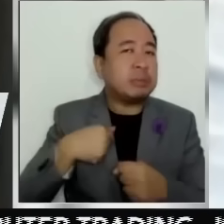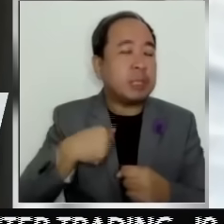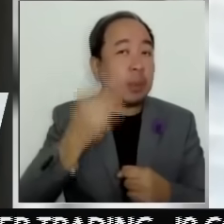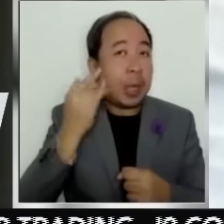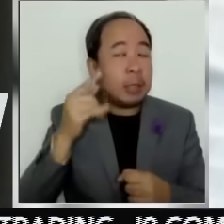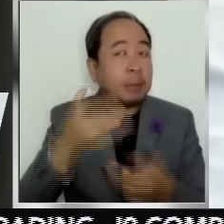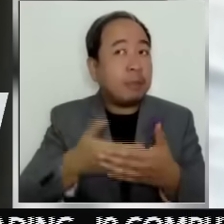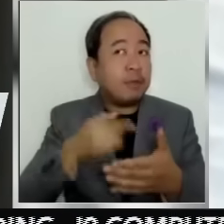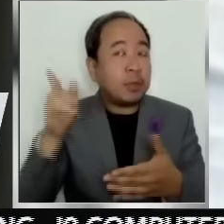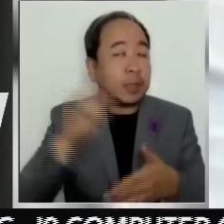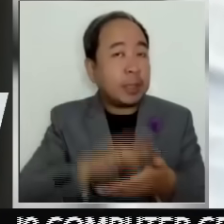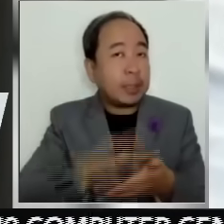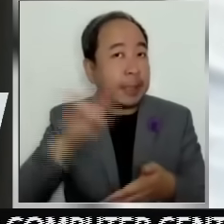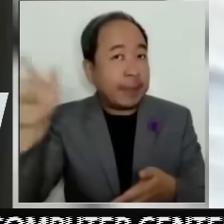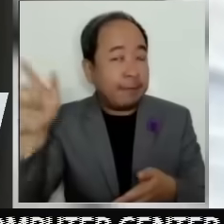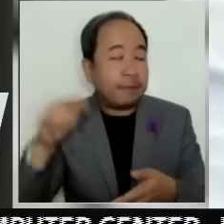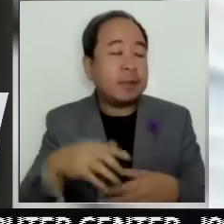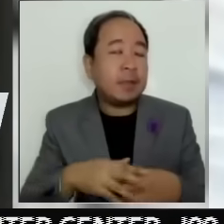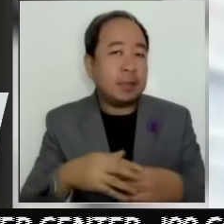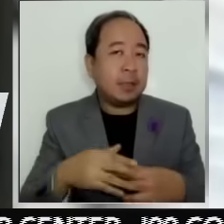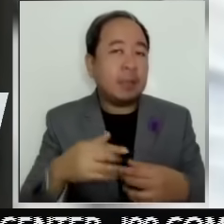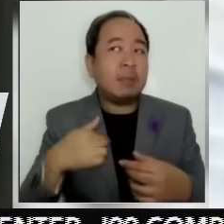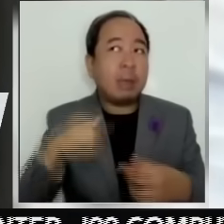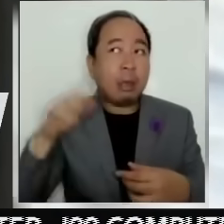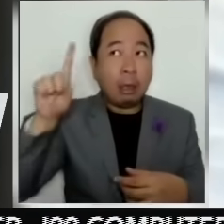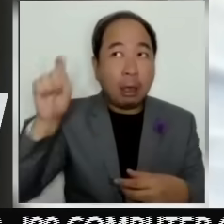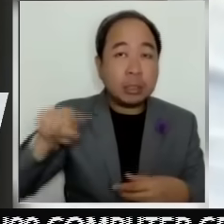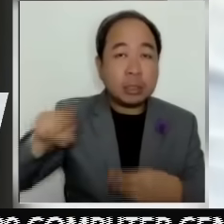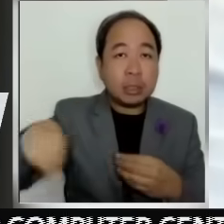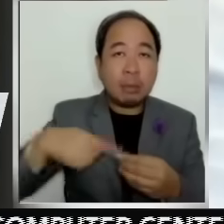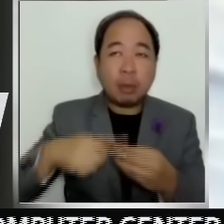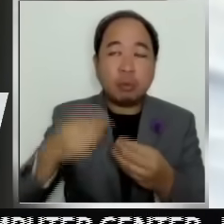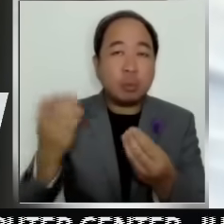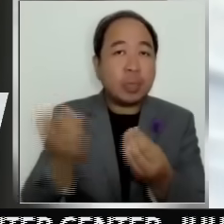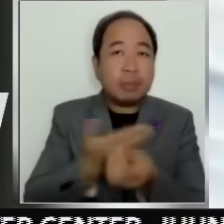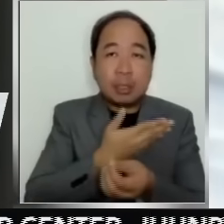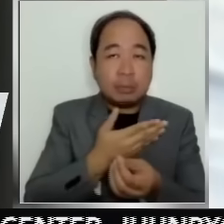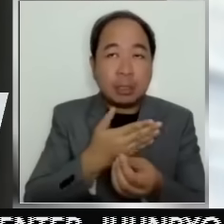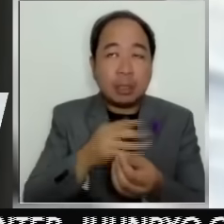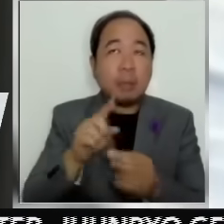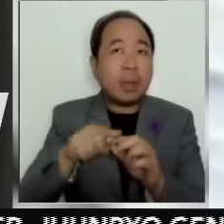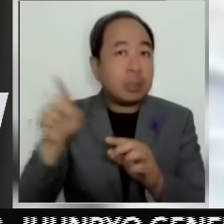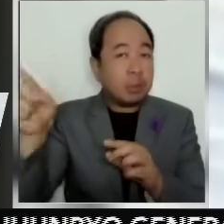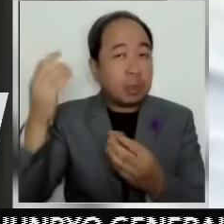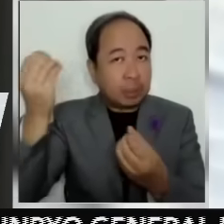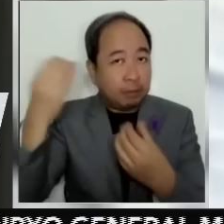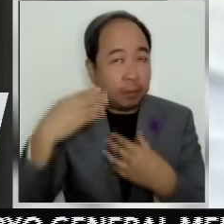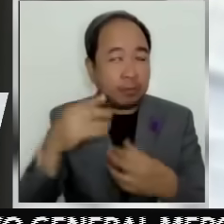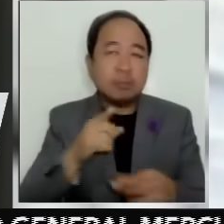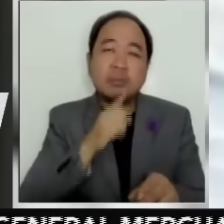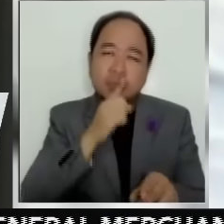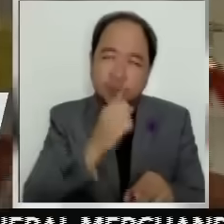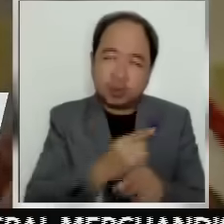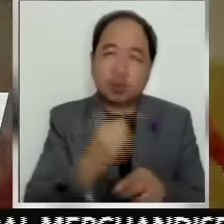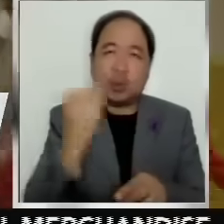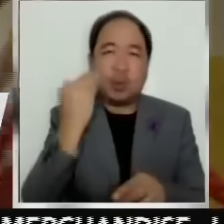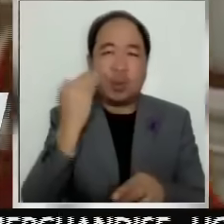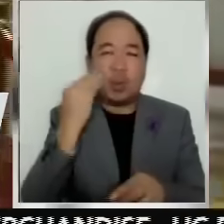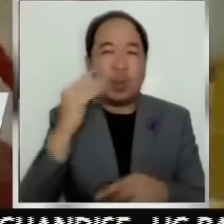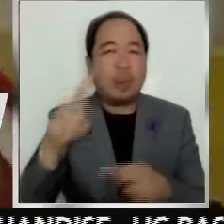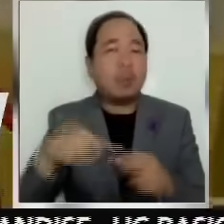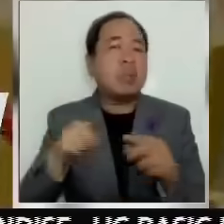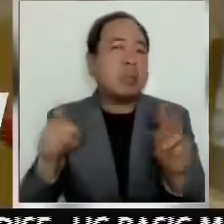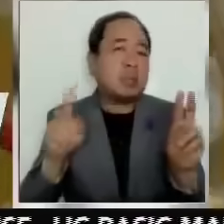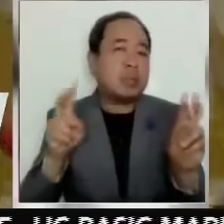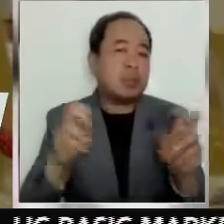I asked him about the impeachment and he told me the truth that he knows about that impeachment. Kumusta na